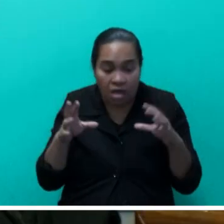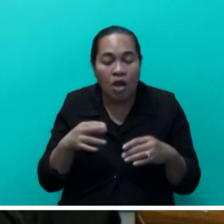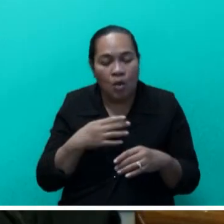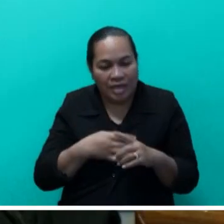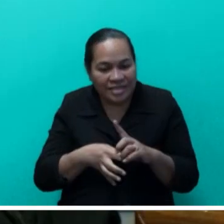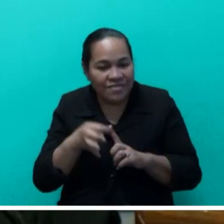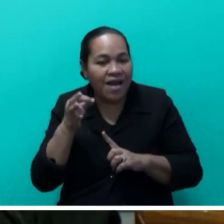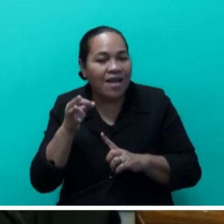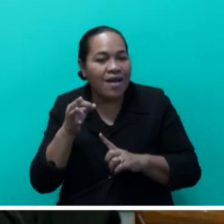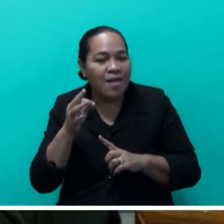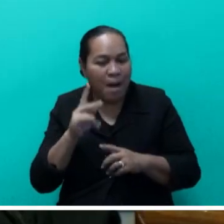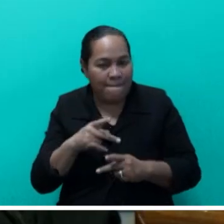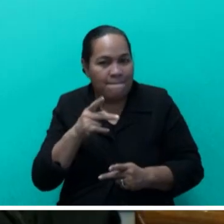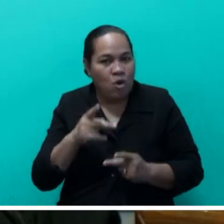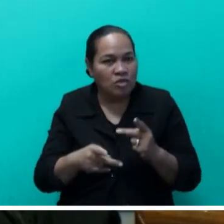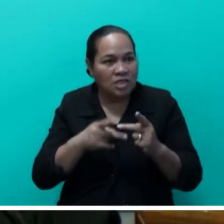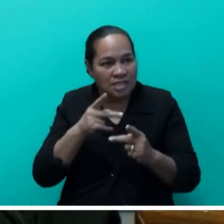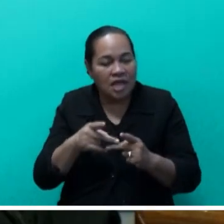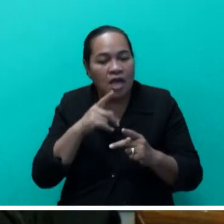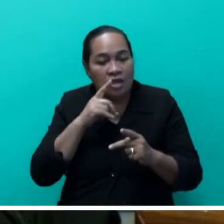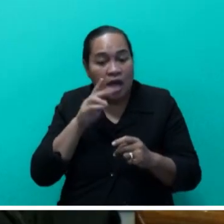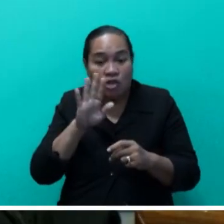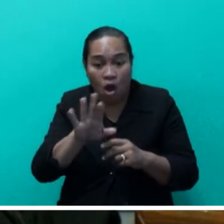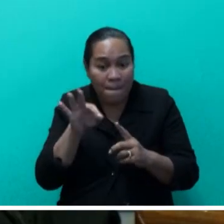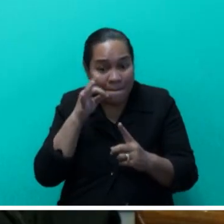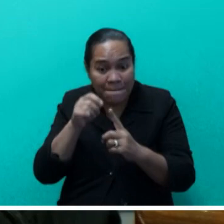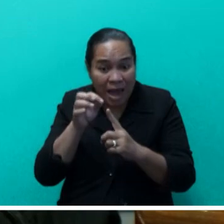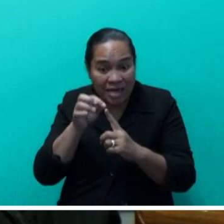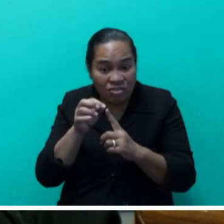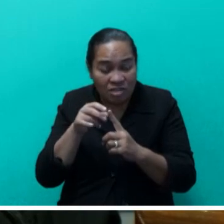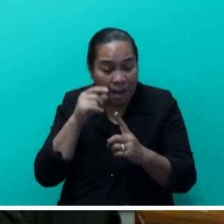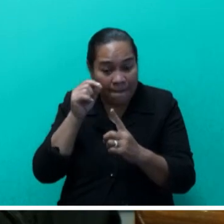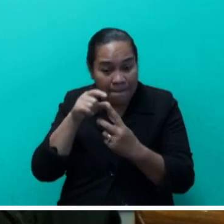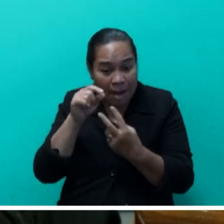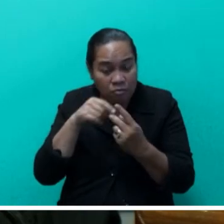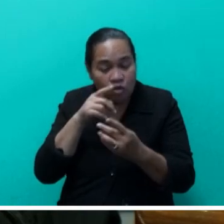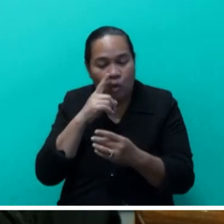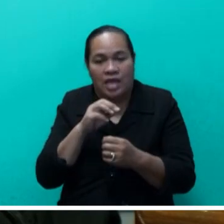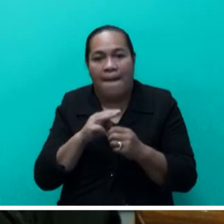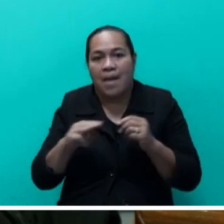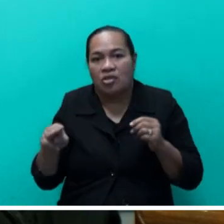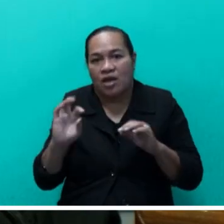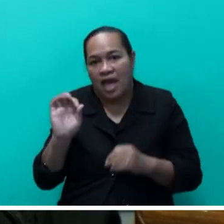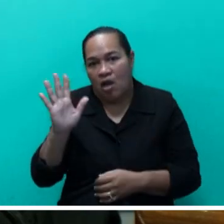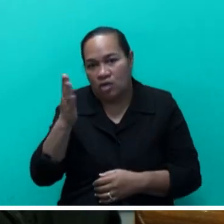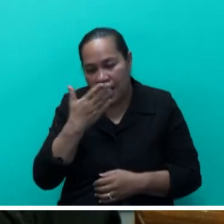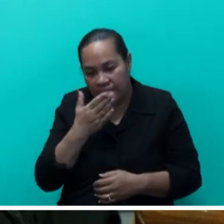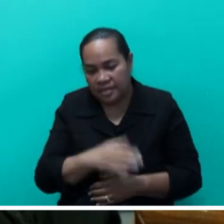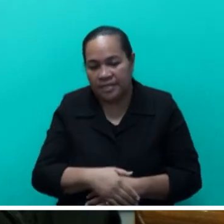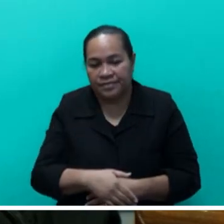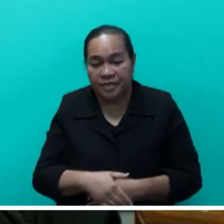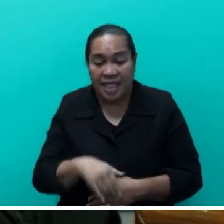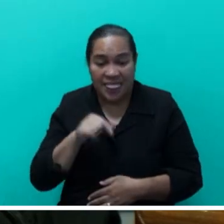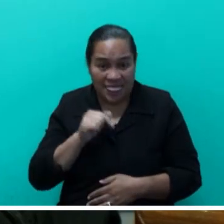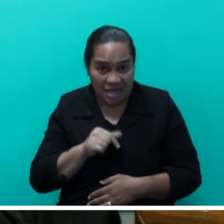improvement planning process that transforms our priorities into actionable steps and measurable outcomes. This detailed blueprint